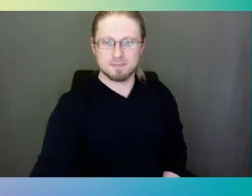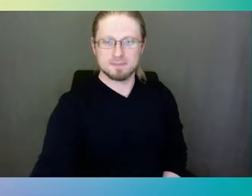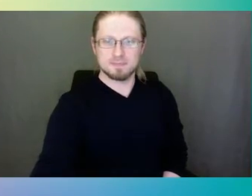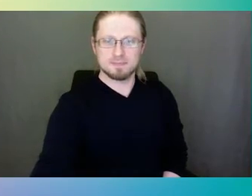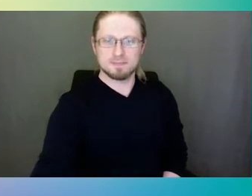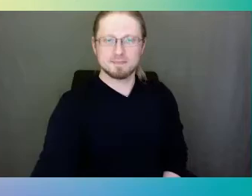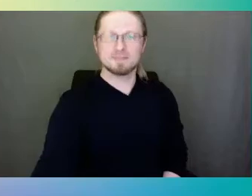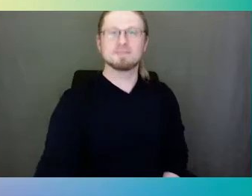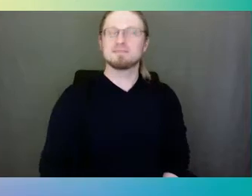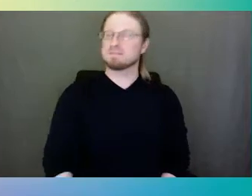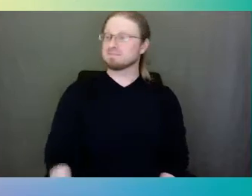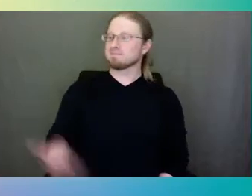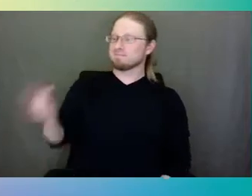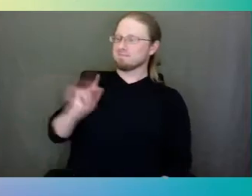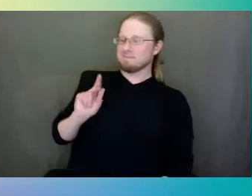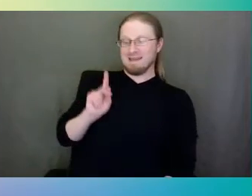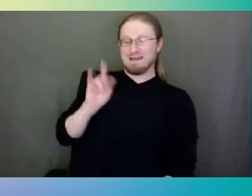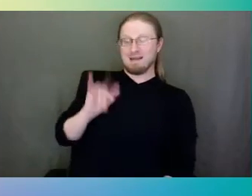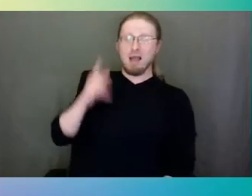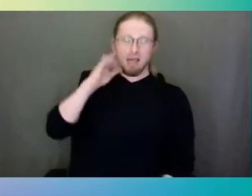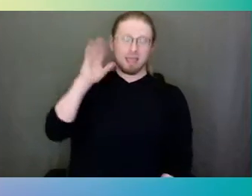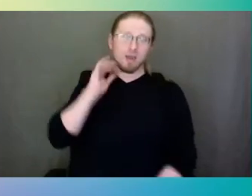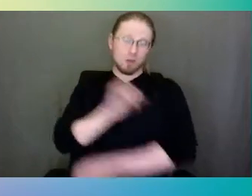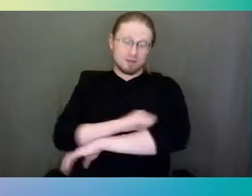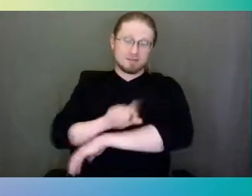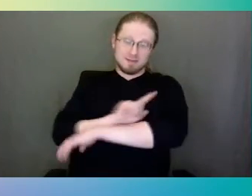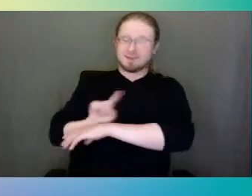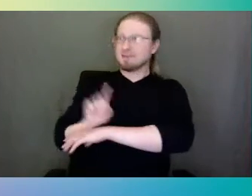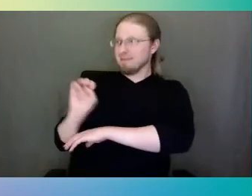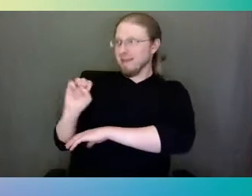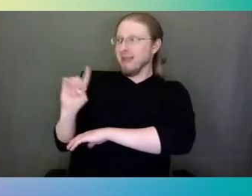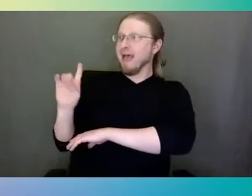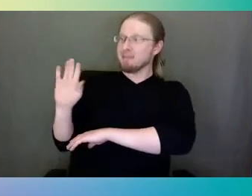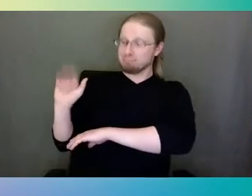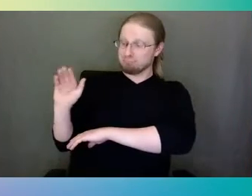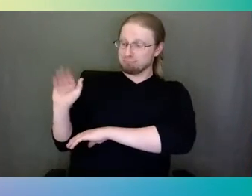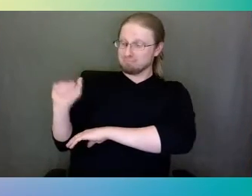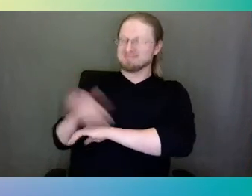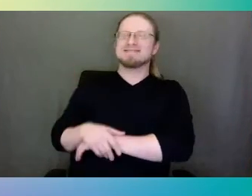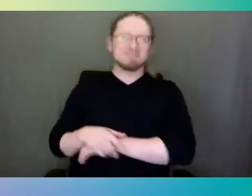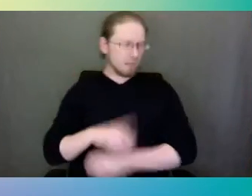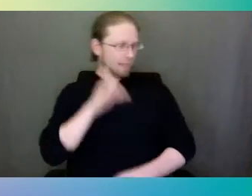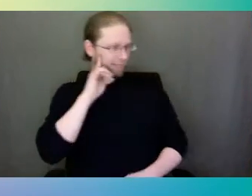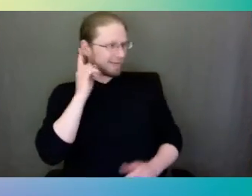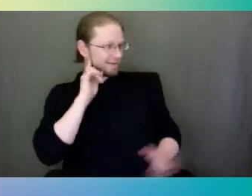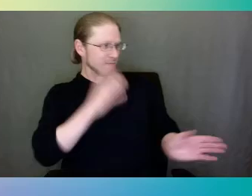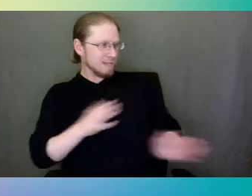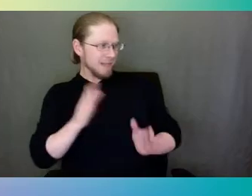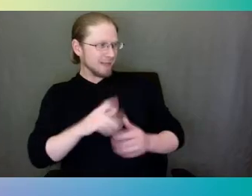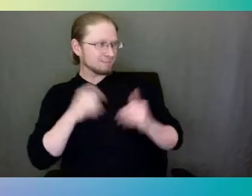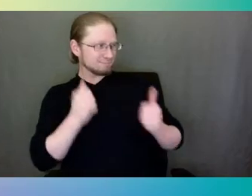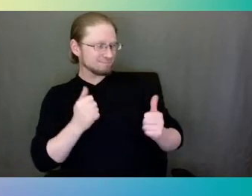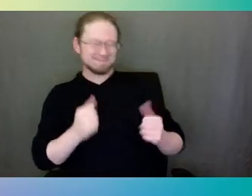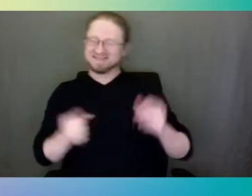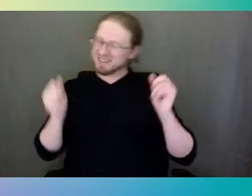I think I'll just take the stage, Ed. You go away. I think it sounds like a plan. Okay.